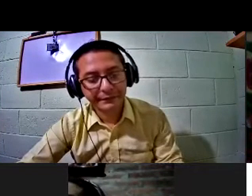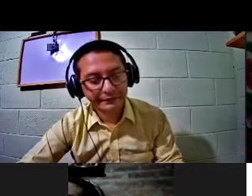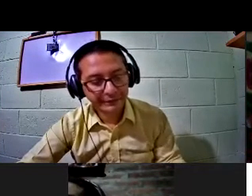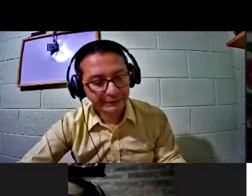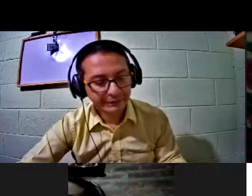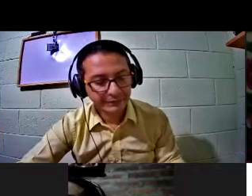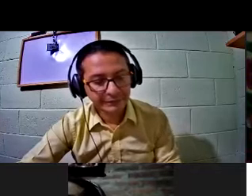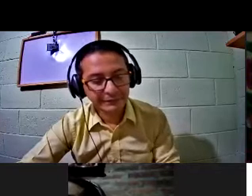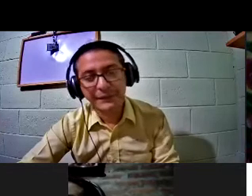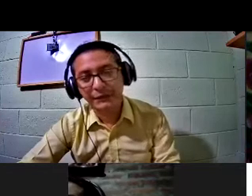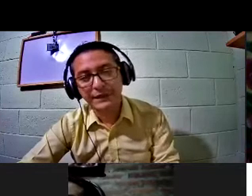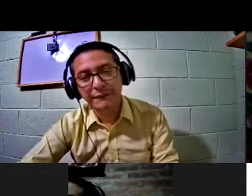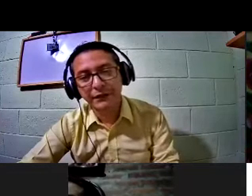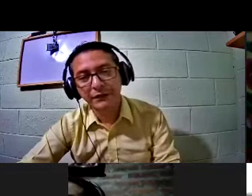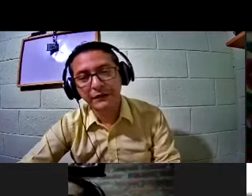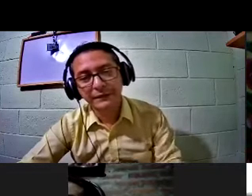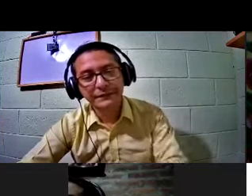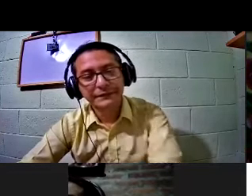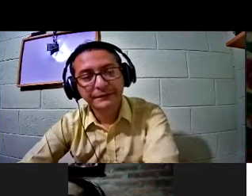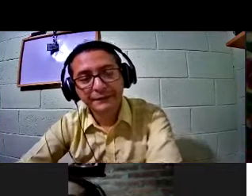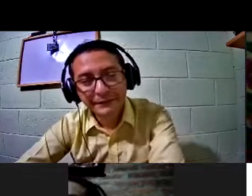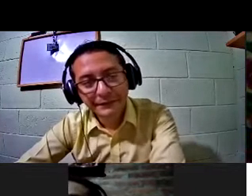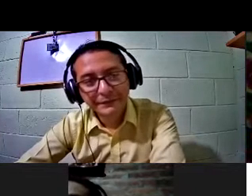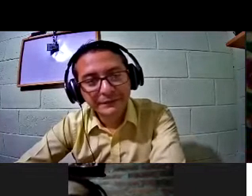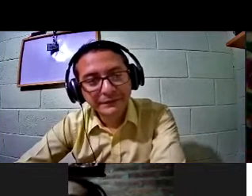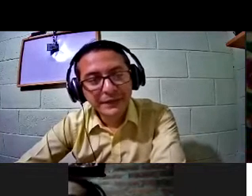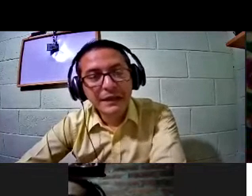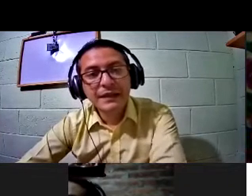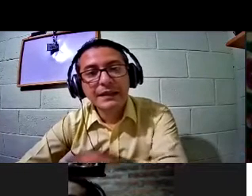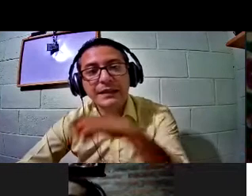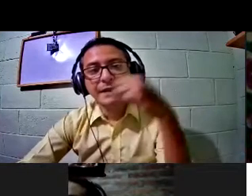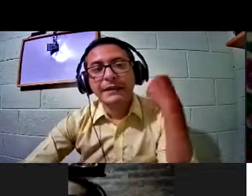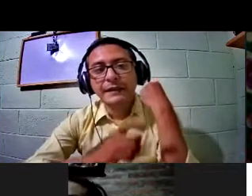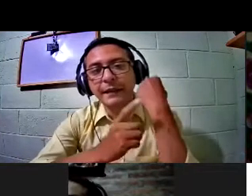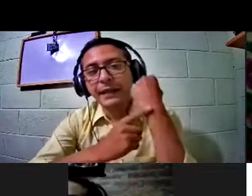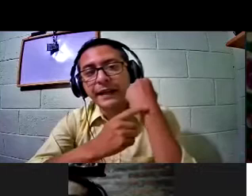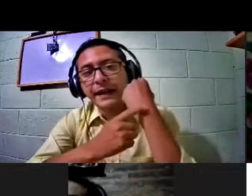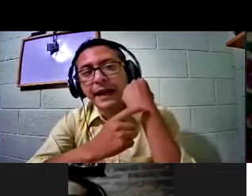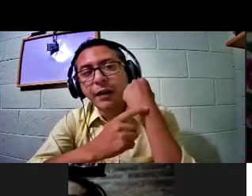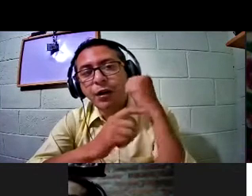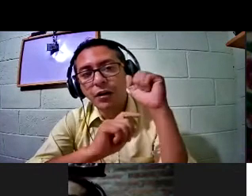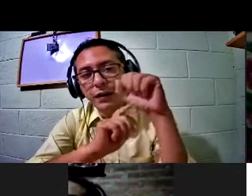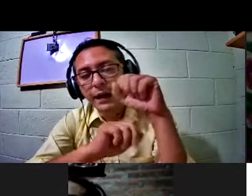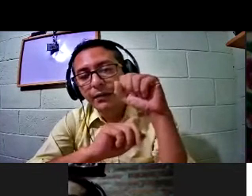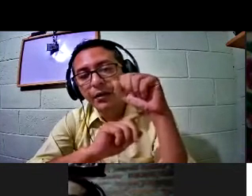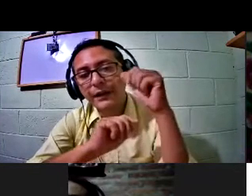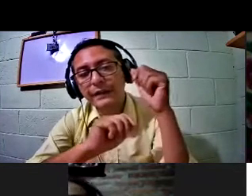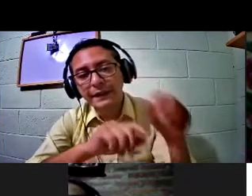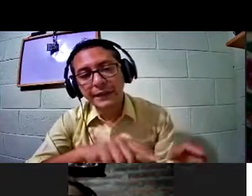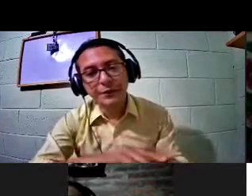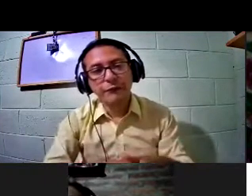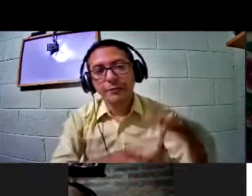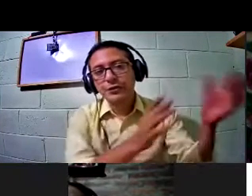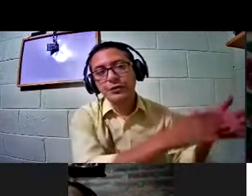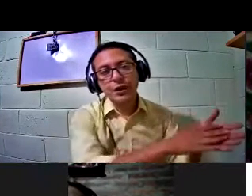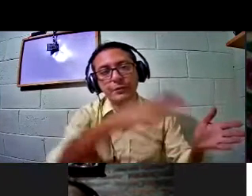A lot of traffic. It was difficult? Yes, difficult traffic. Tell me, how long did it